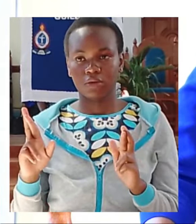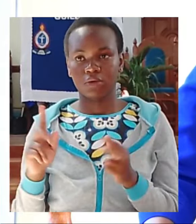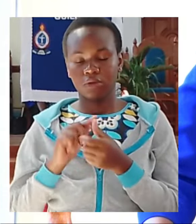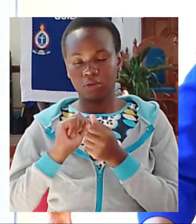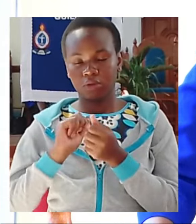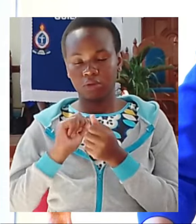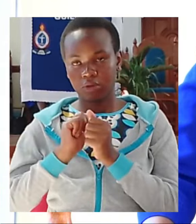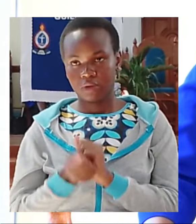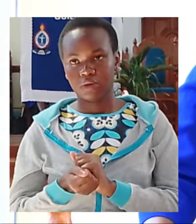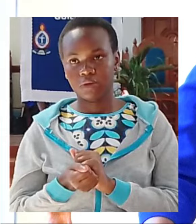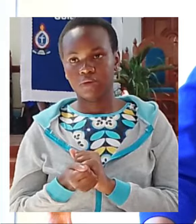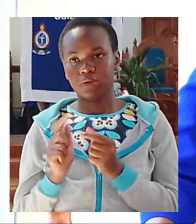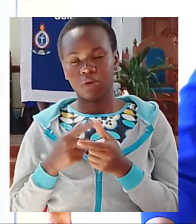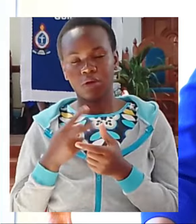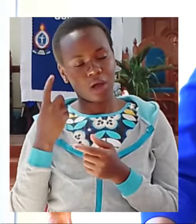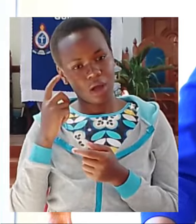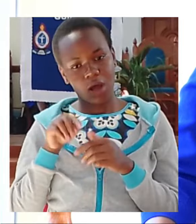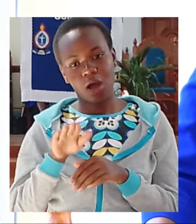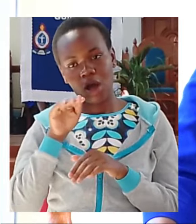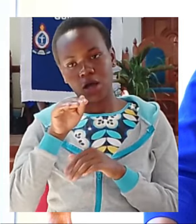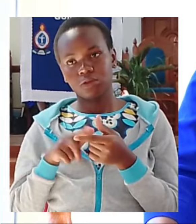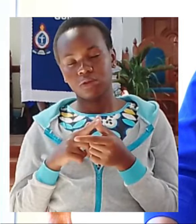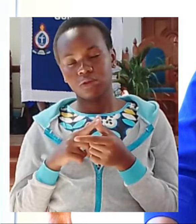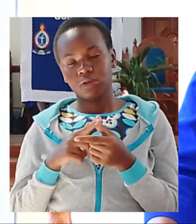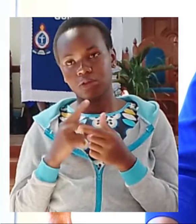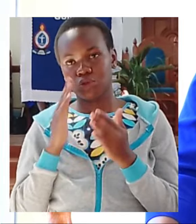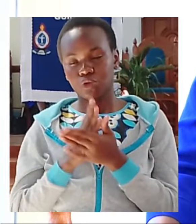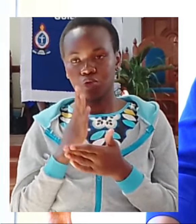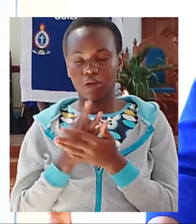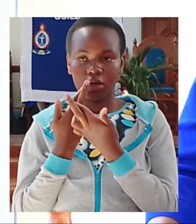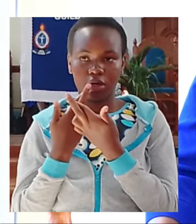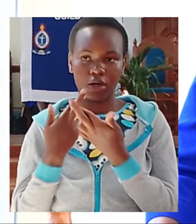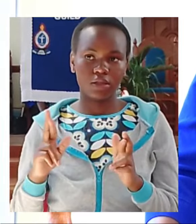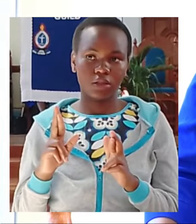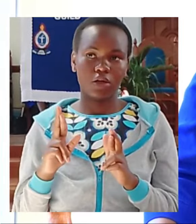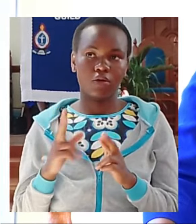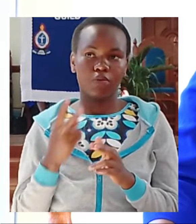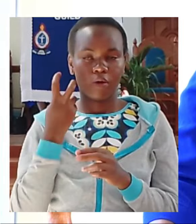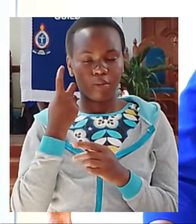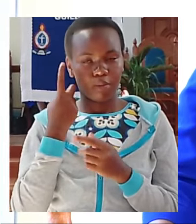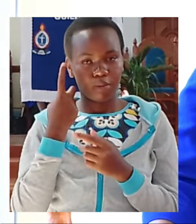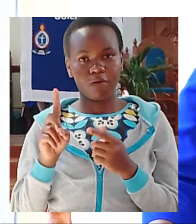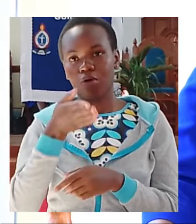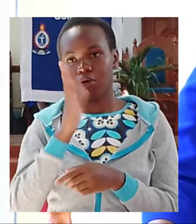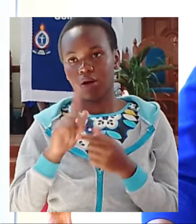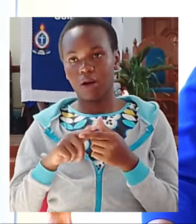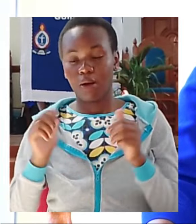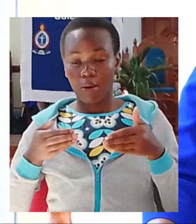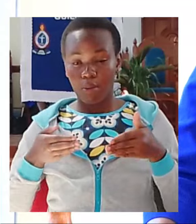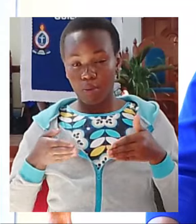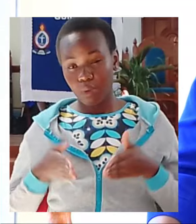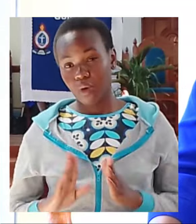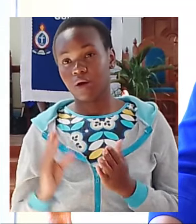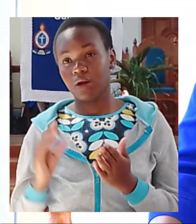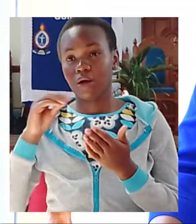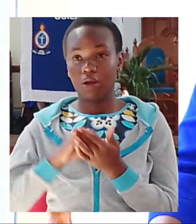Evaluate yourself and ask yourself, am I really righteous before God? Am I really born again? Can I be